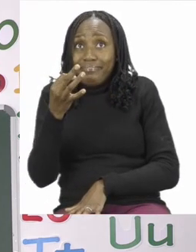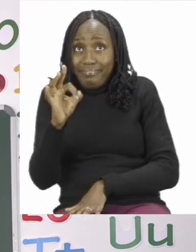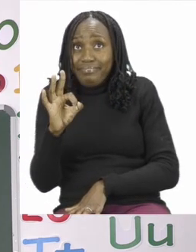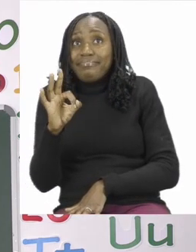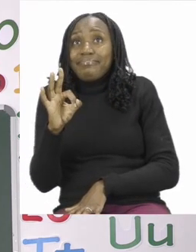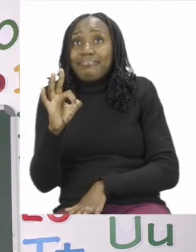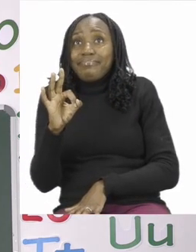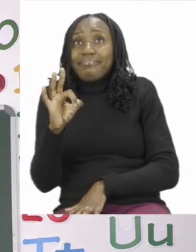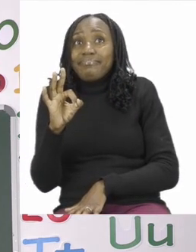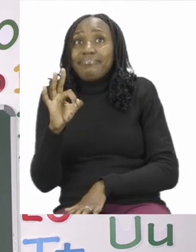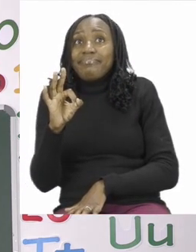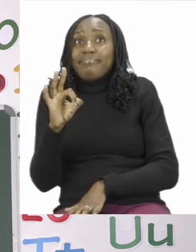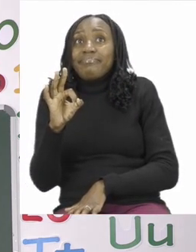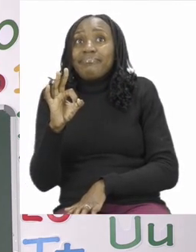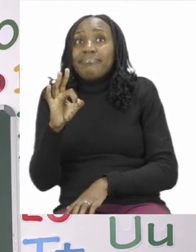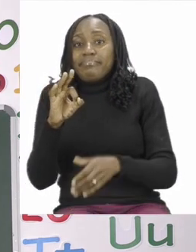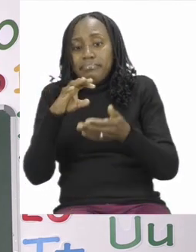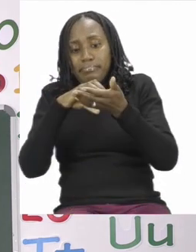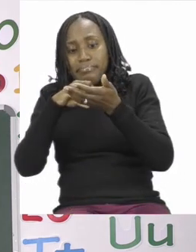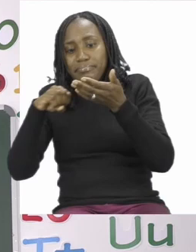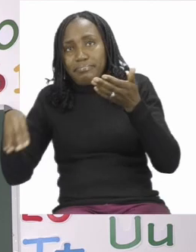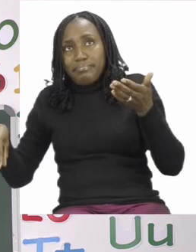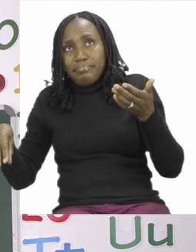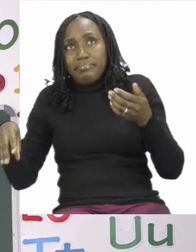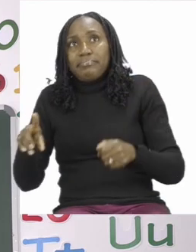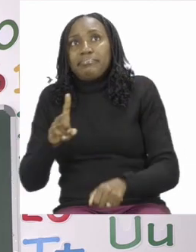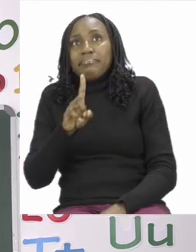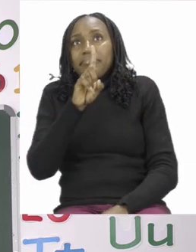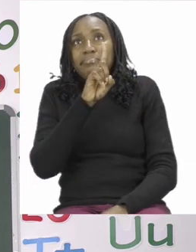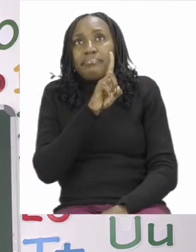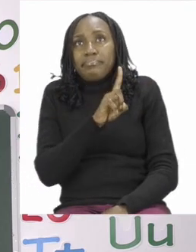279, take away